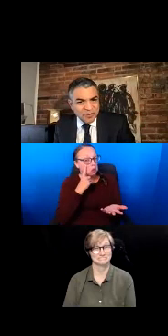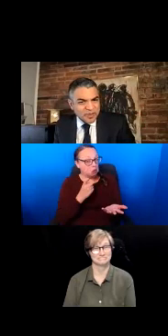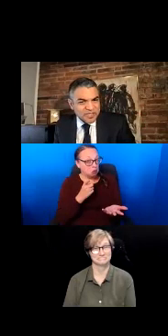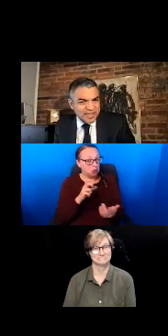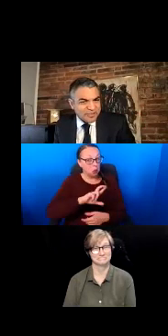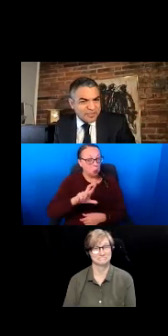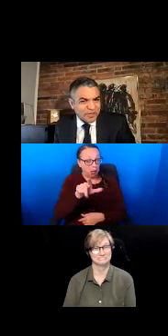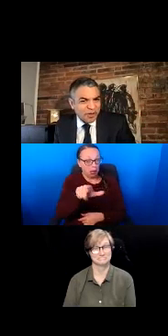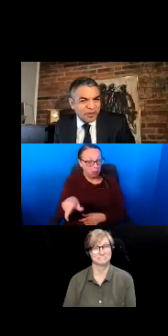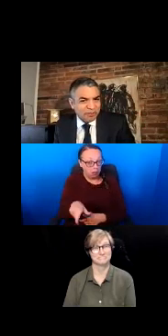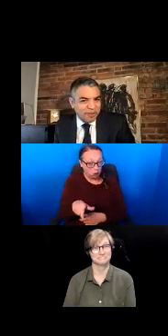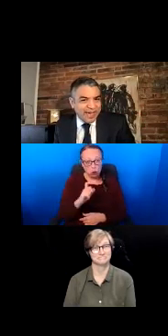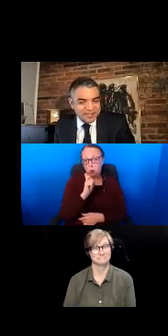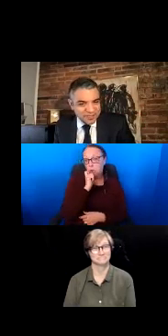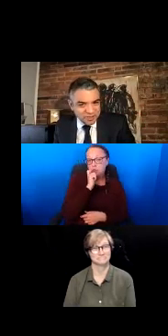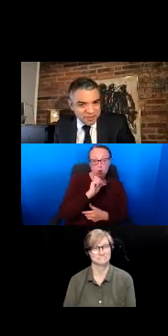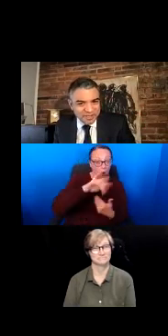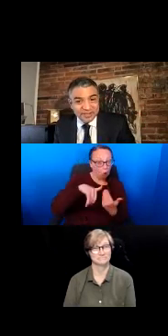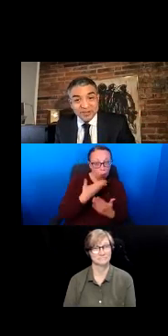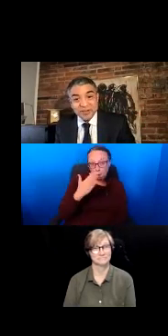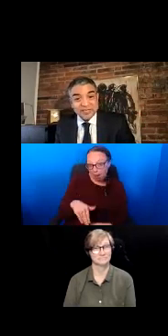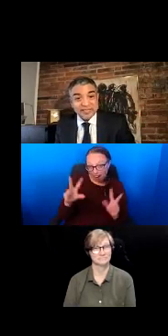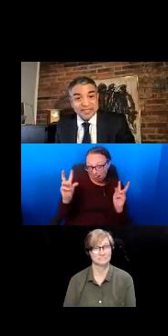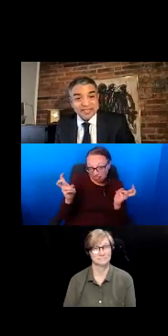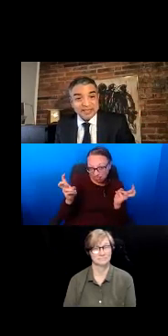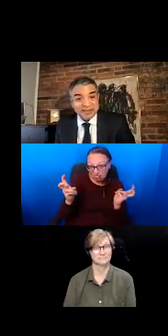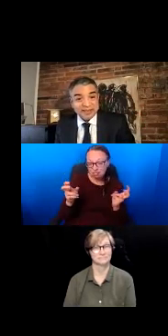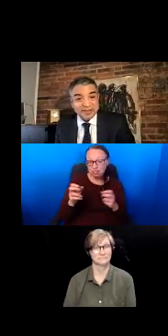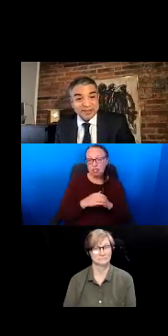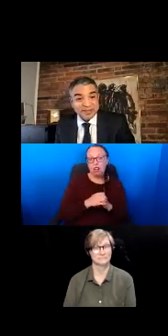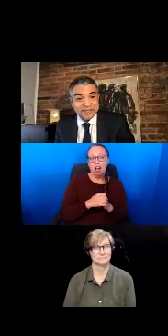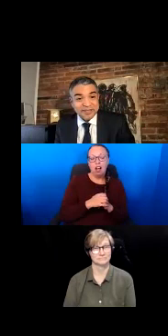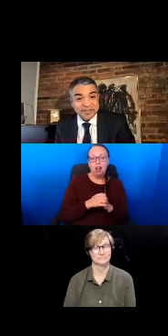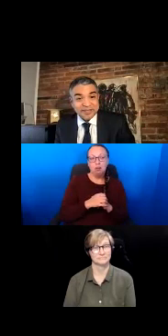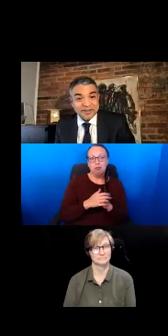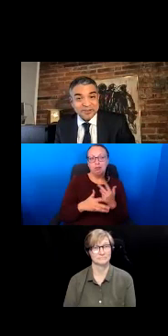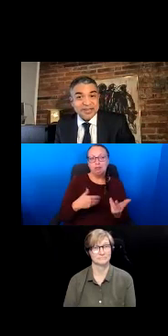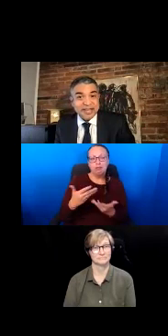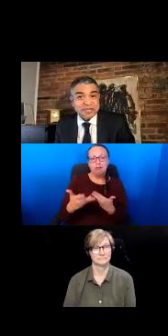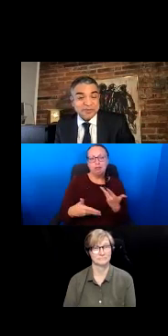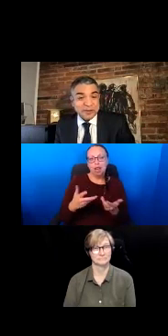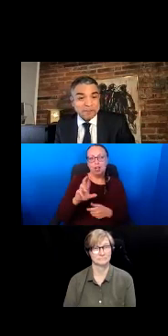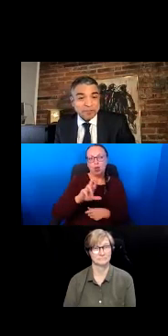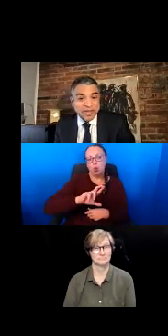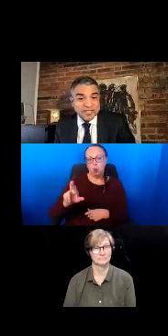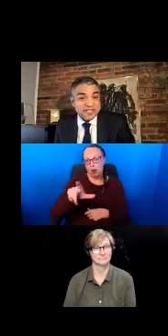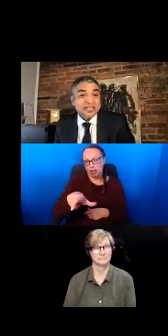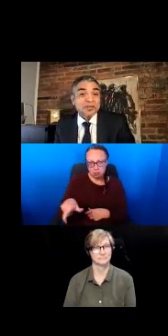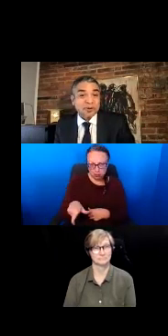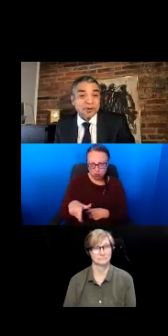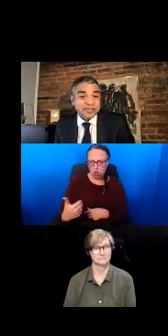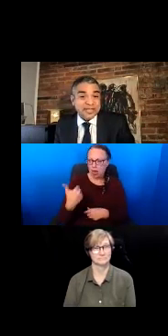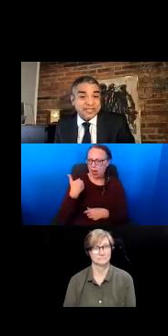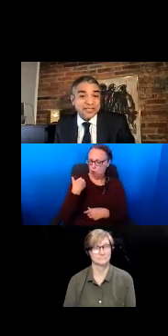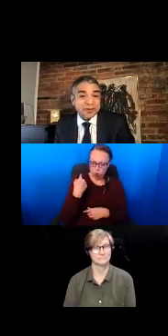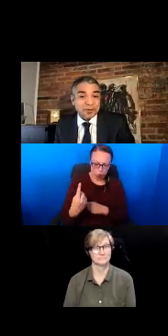hemisphere wasn't actually all bad, so to speak. That it isn't the case that the right hemisphere has a singular